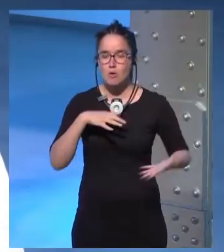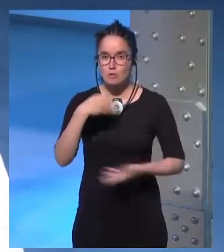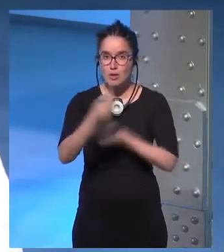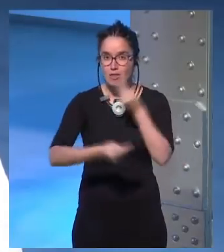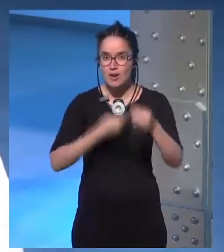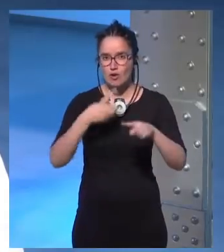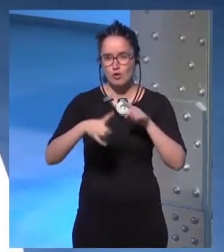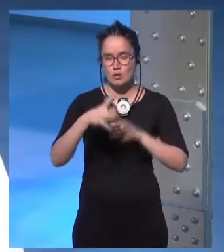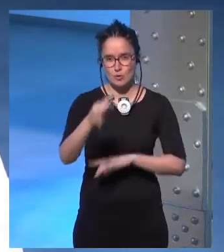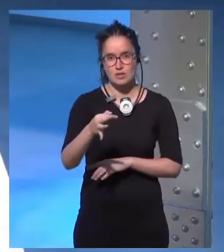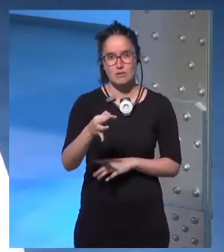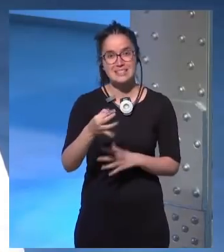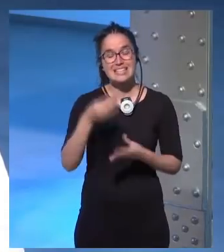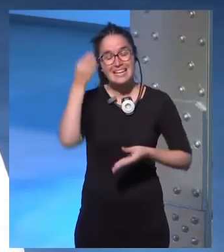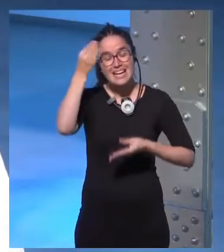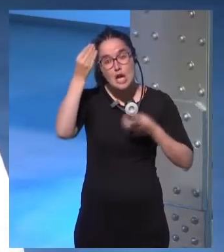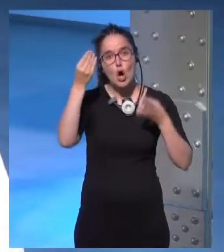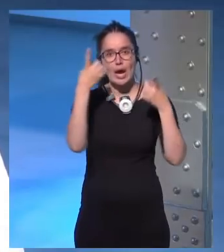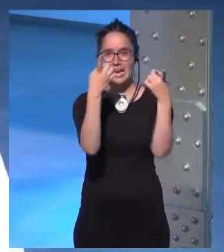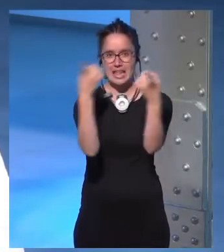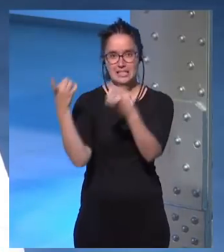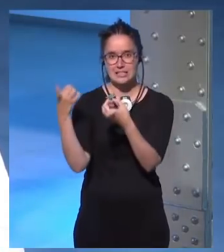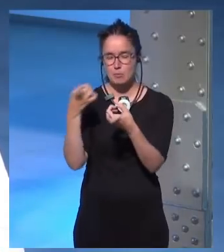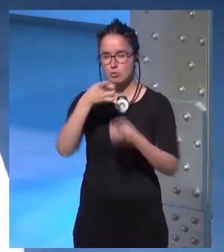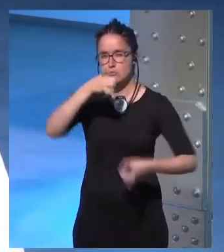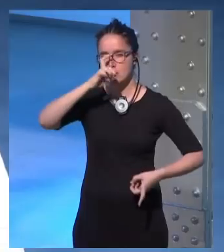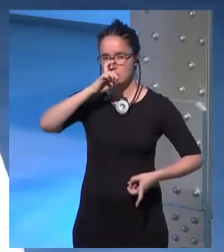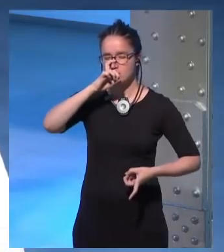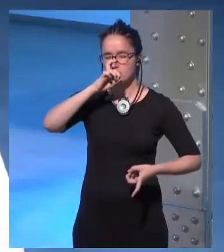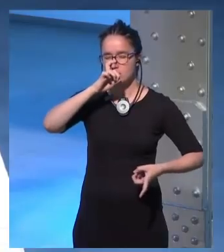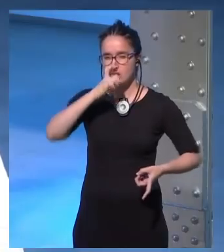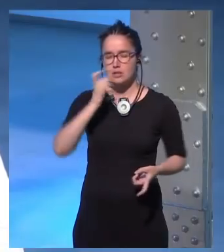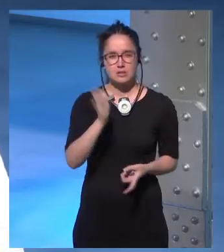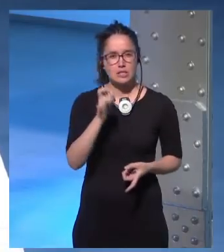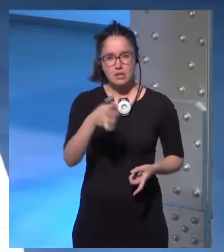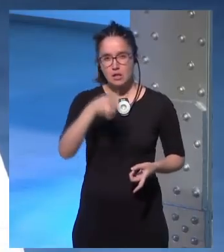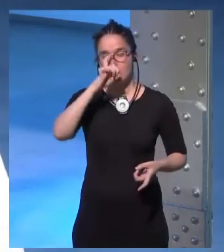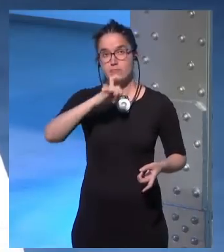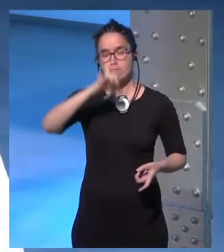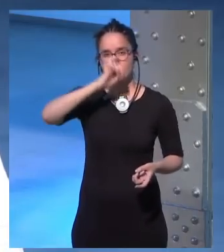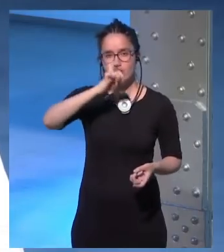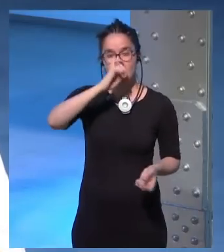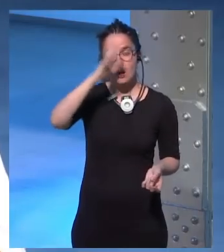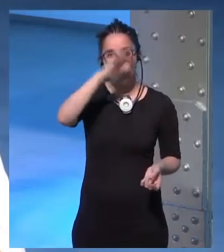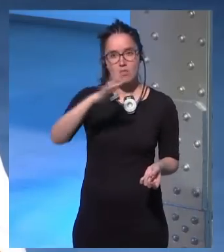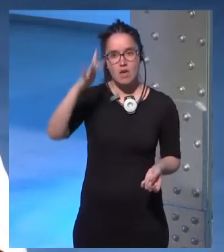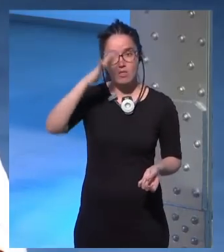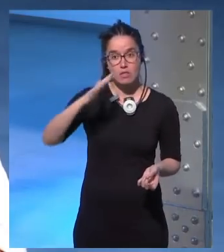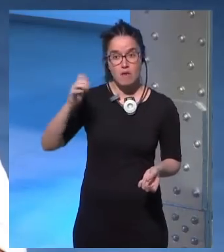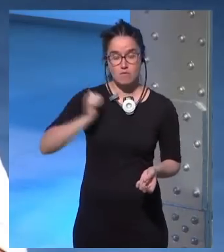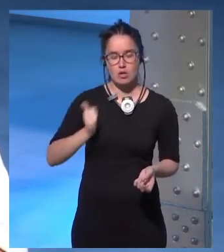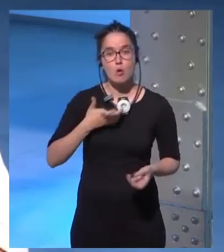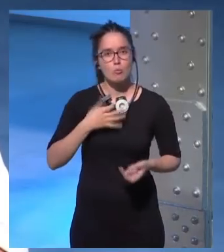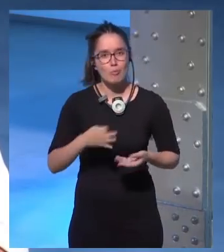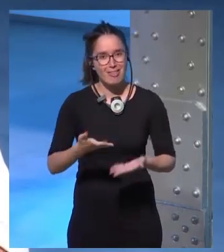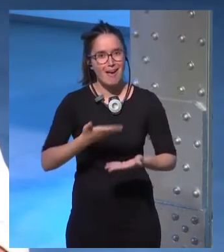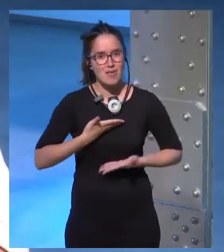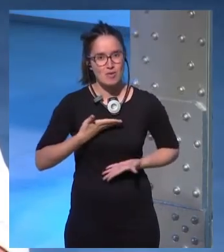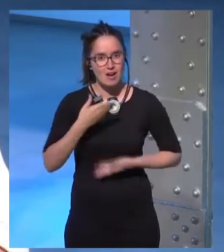of that. And yes, science fiction can be one of the vehicles that shows us those ways of being.